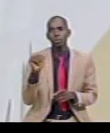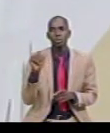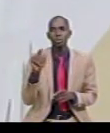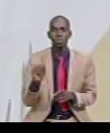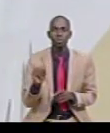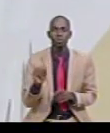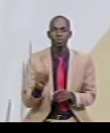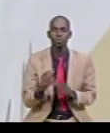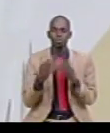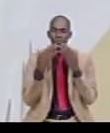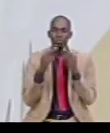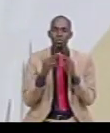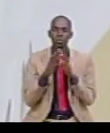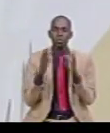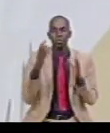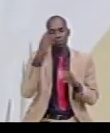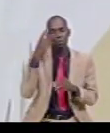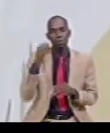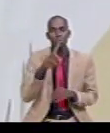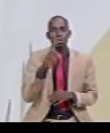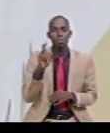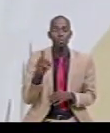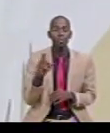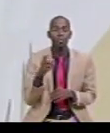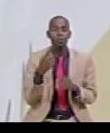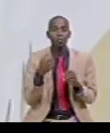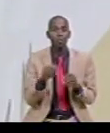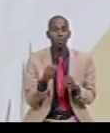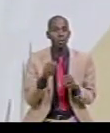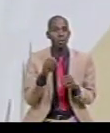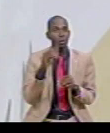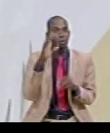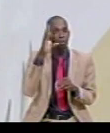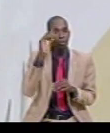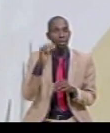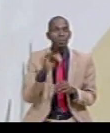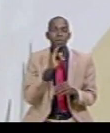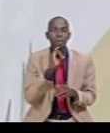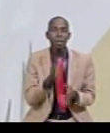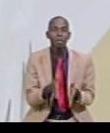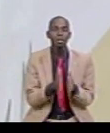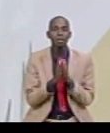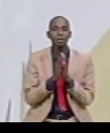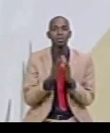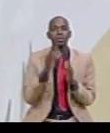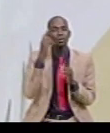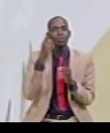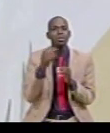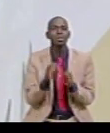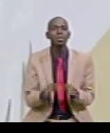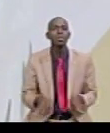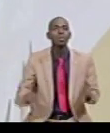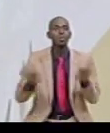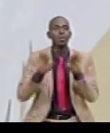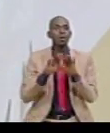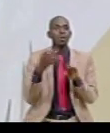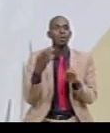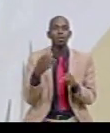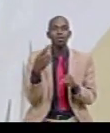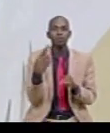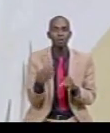much. Brother is asking about the significance of the scapegoat. Who is